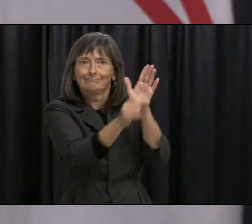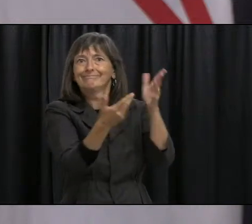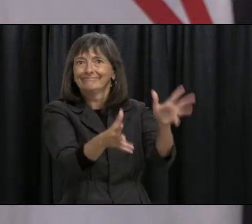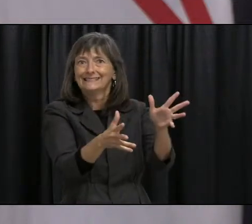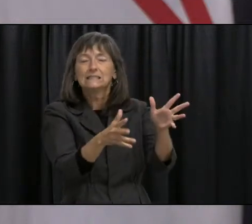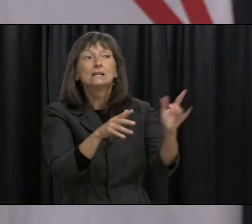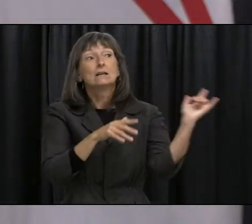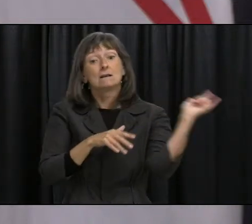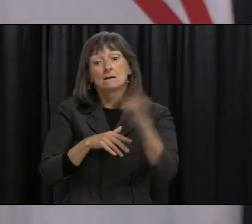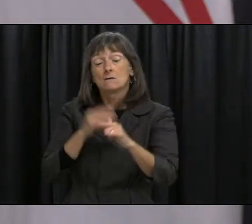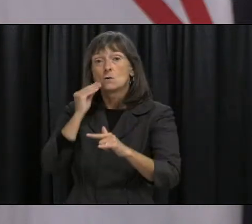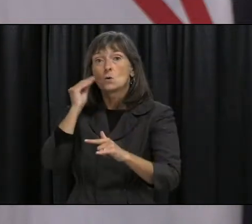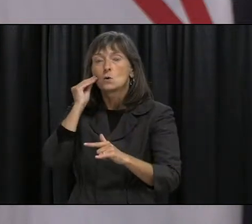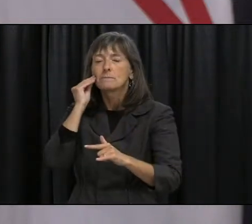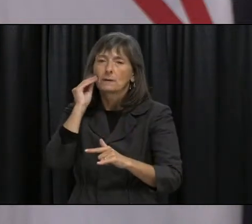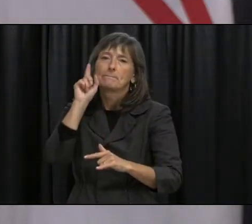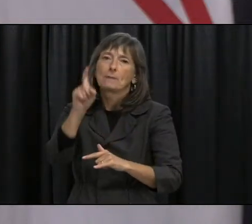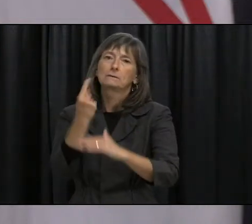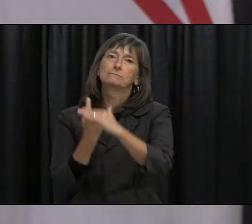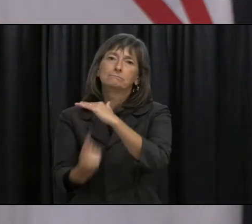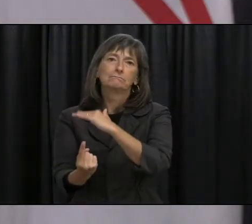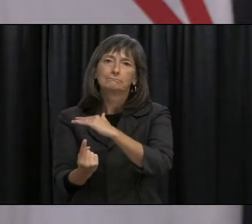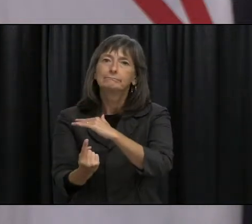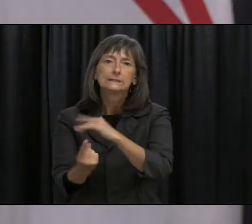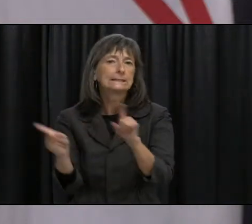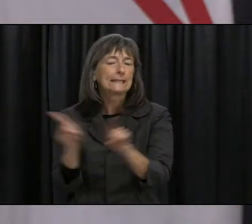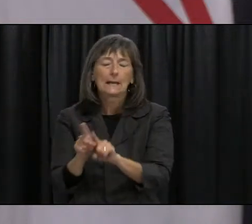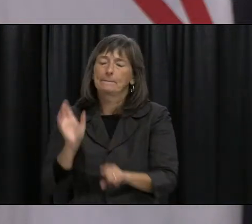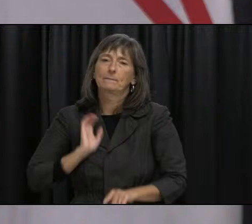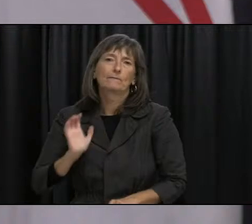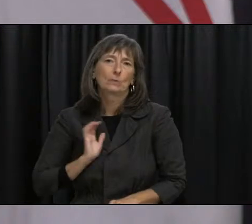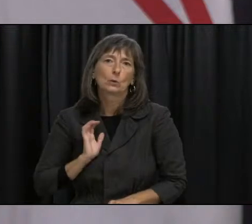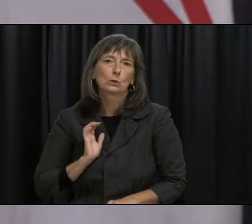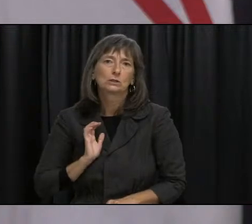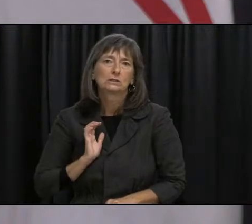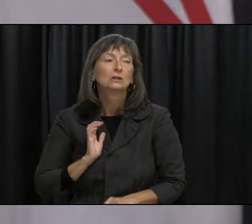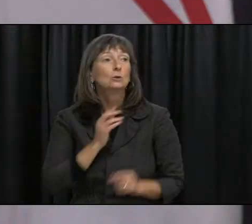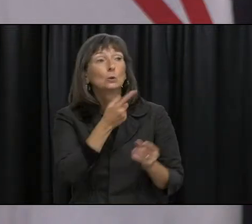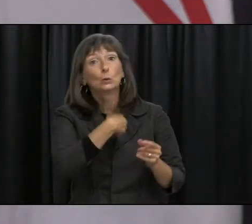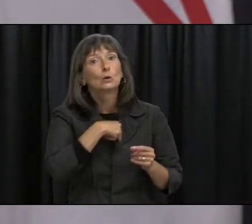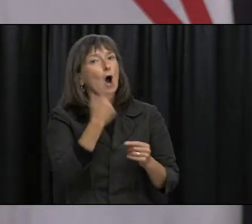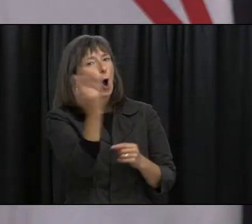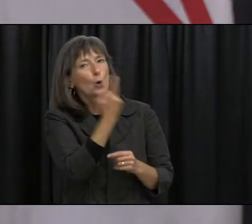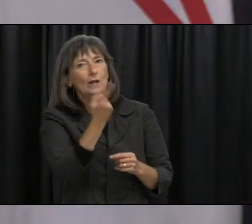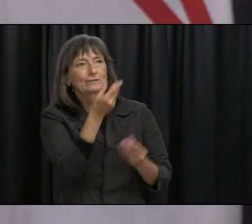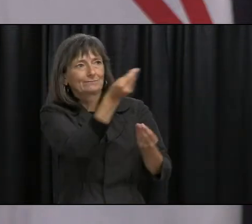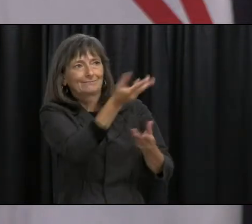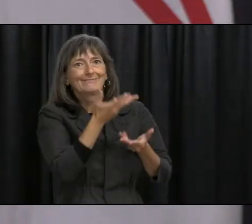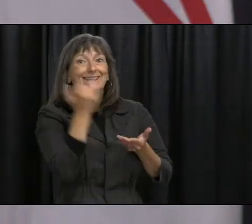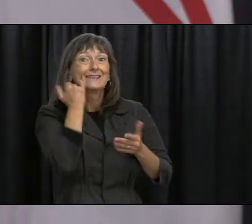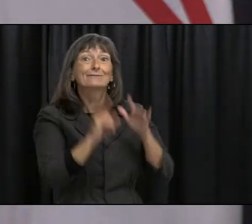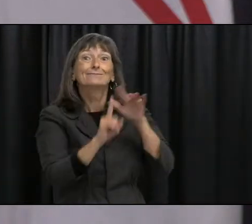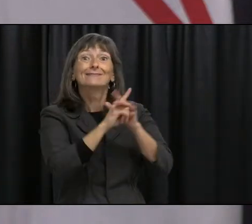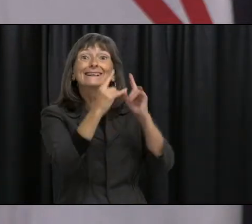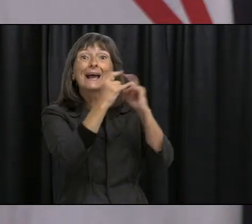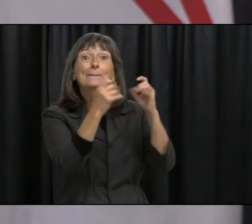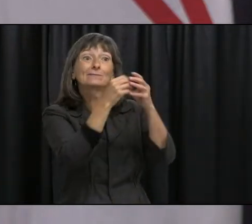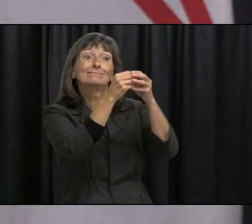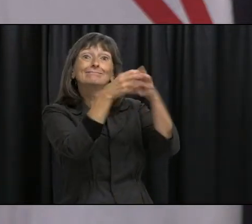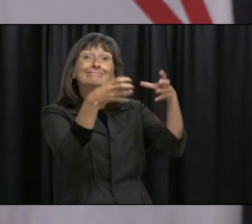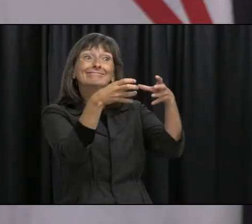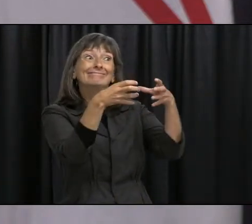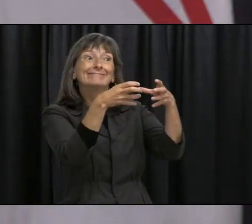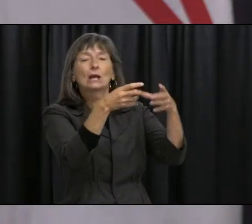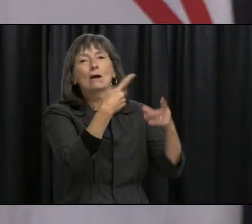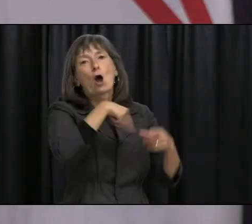outbreak has been declared at a camp, then we receive notifications about those outbreaks, then unfortunately those workers would